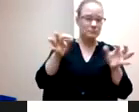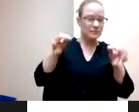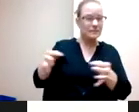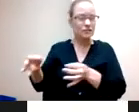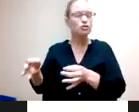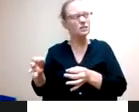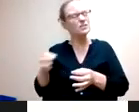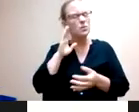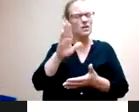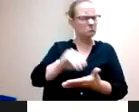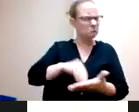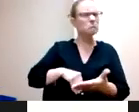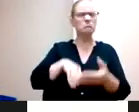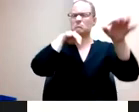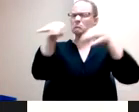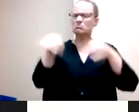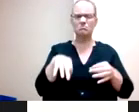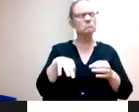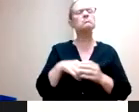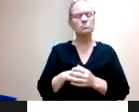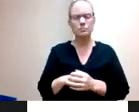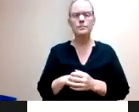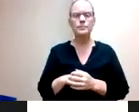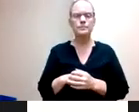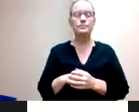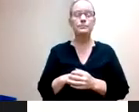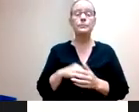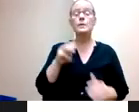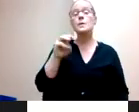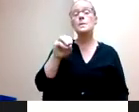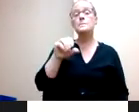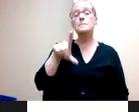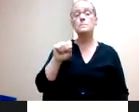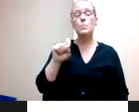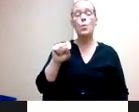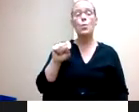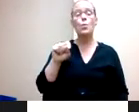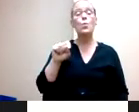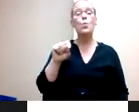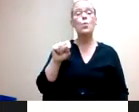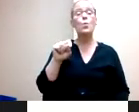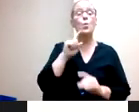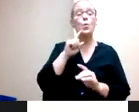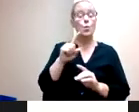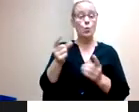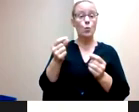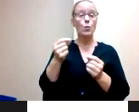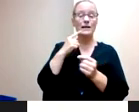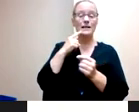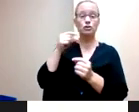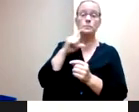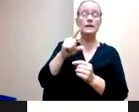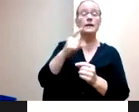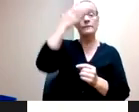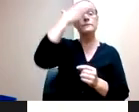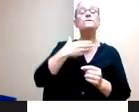them. They go at it. The MOLST goes next to the front door inside with a thumbtack, the